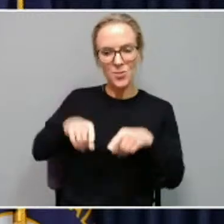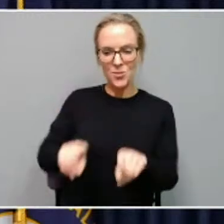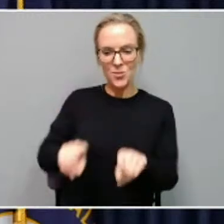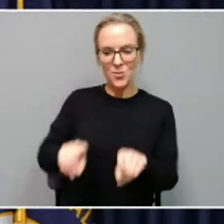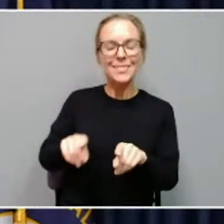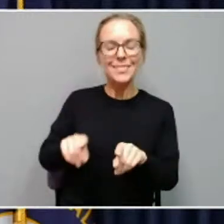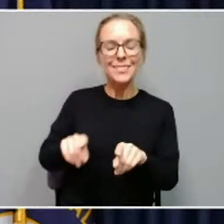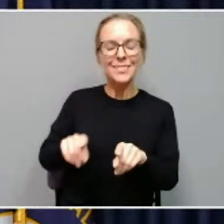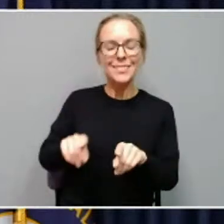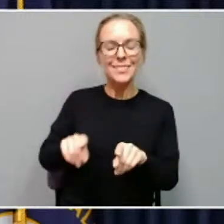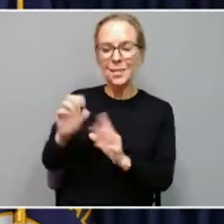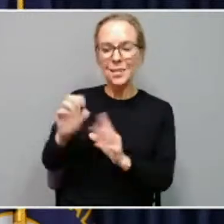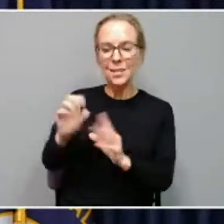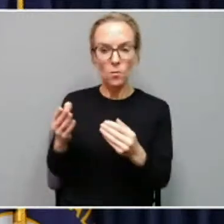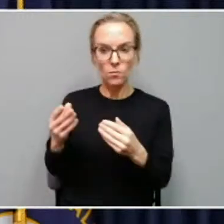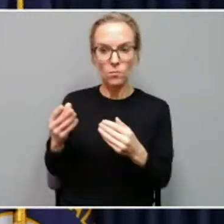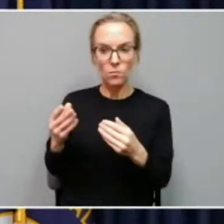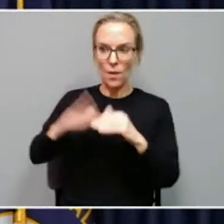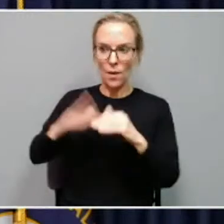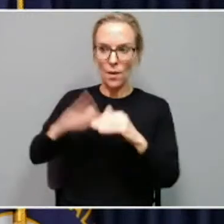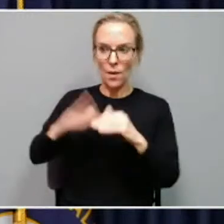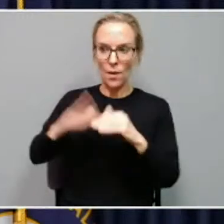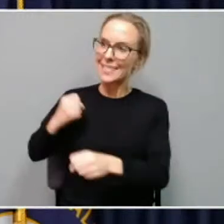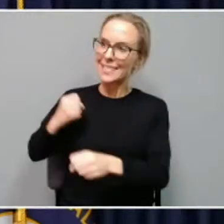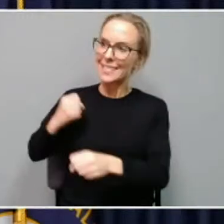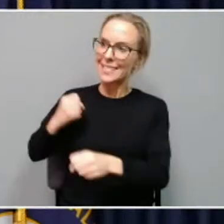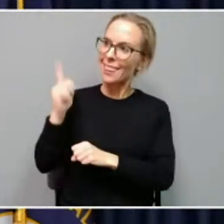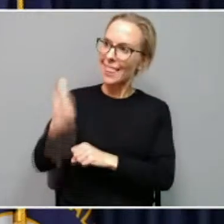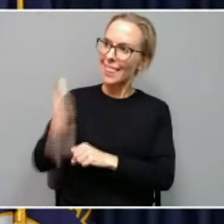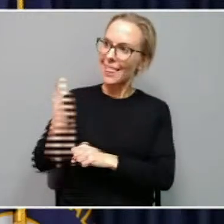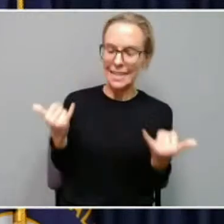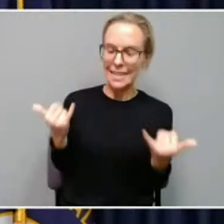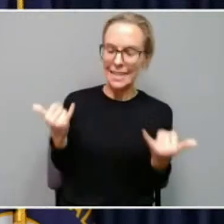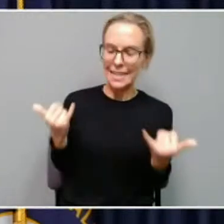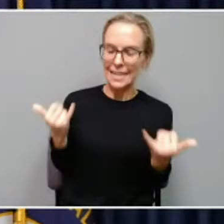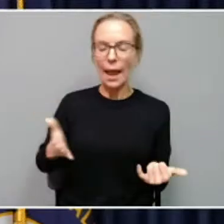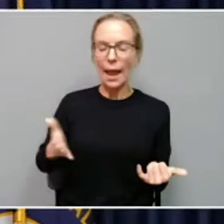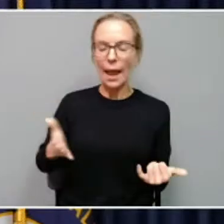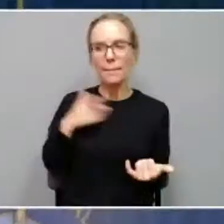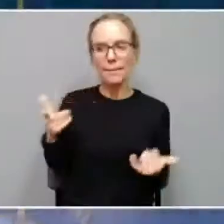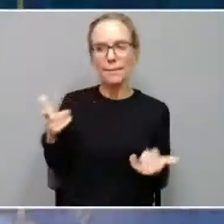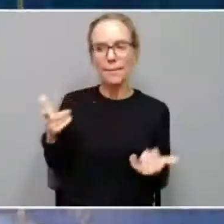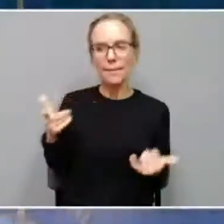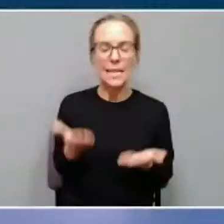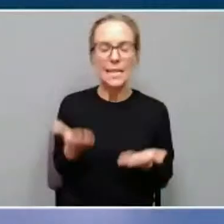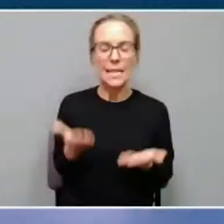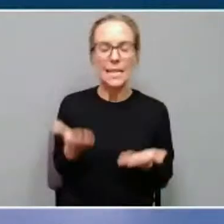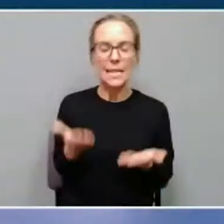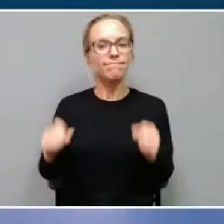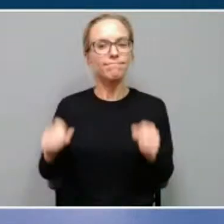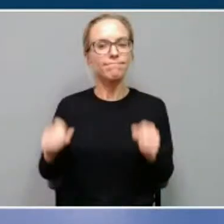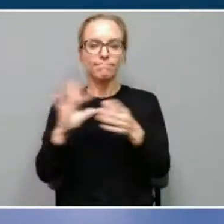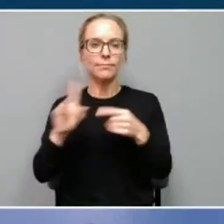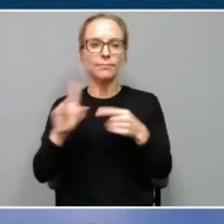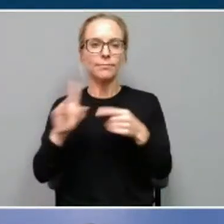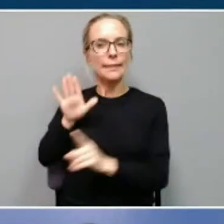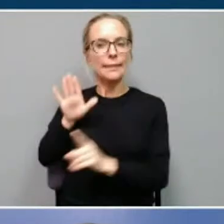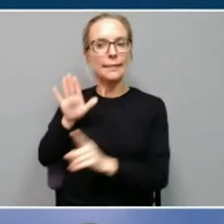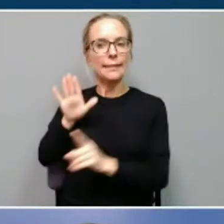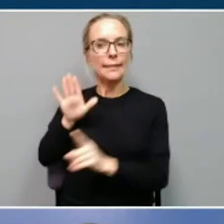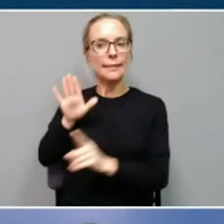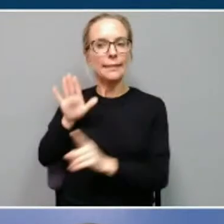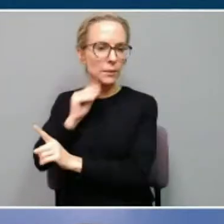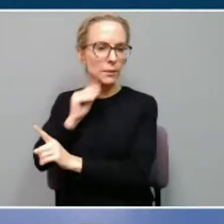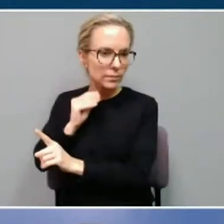than a year later, I'm so glad that he is here to talk about his experience.